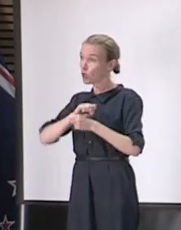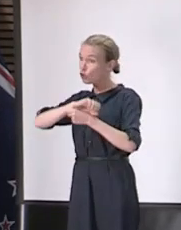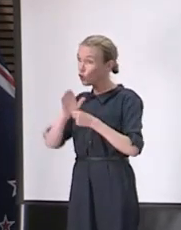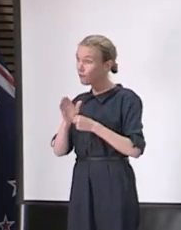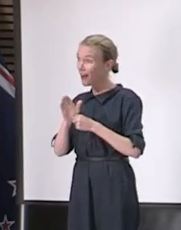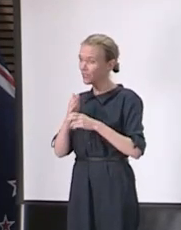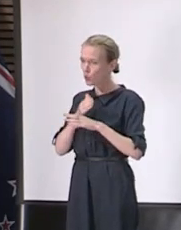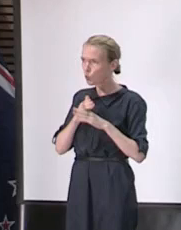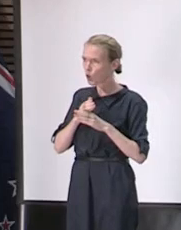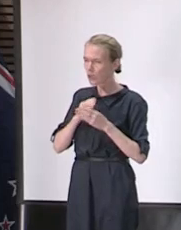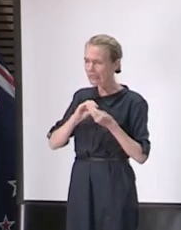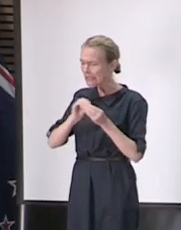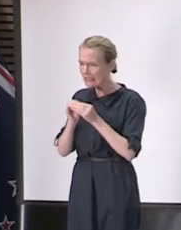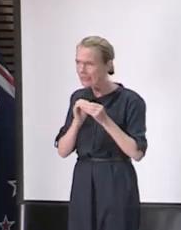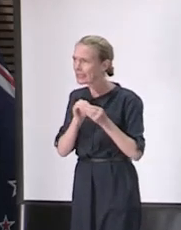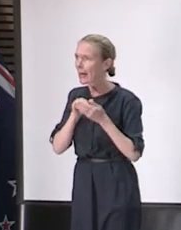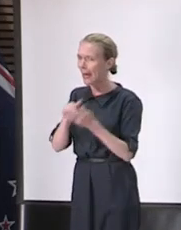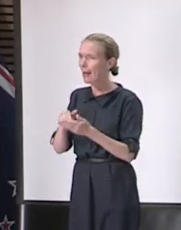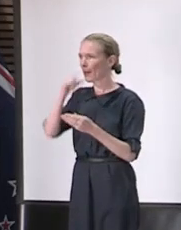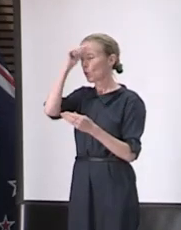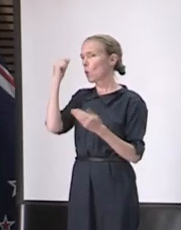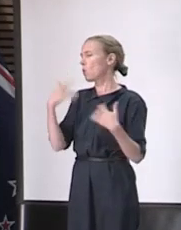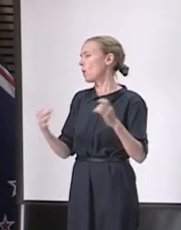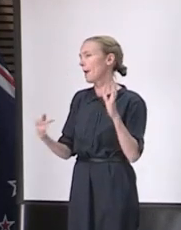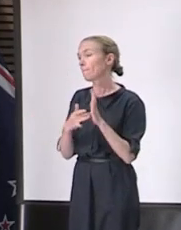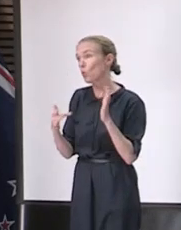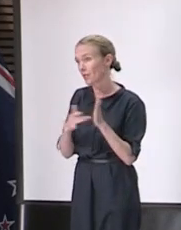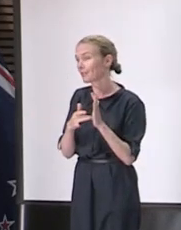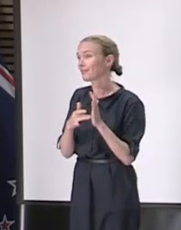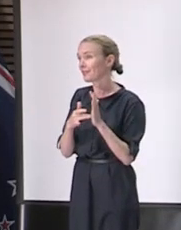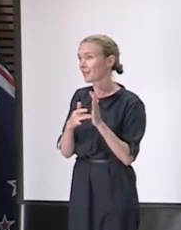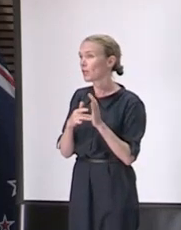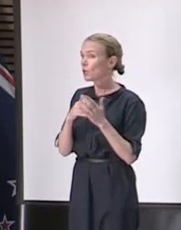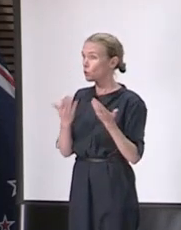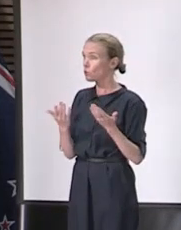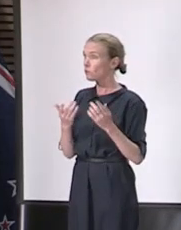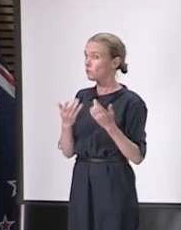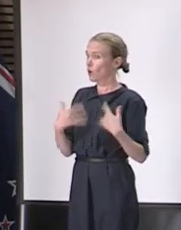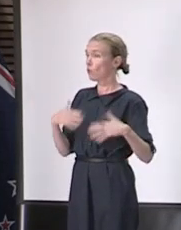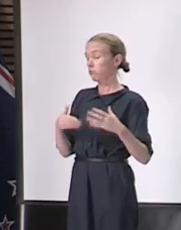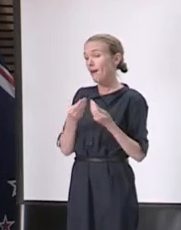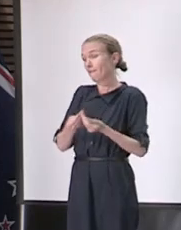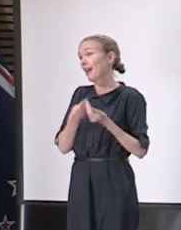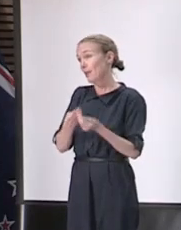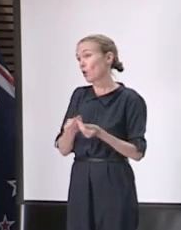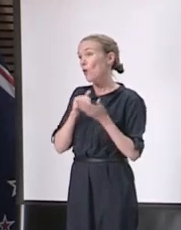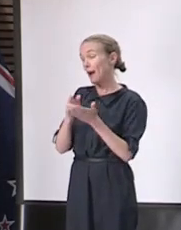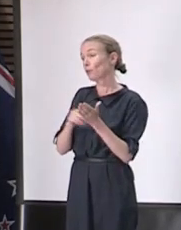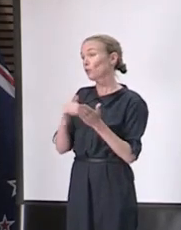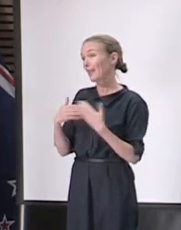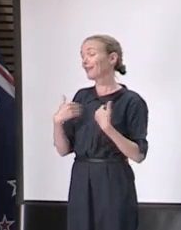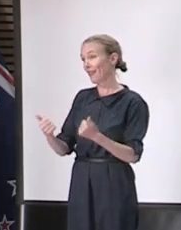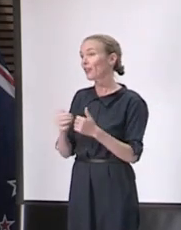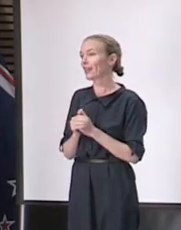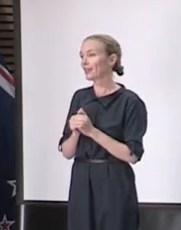response over the last few months, in addition to the work they do routinely providing fantastic care for New Zealanders. And I'm sure all of New